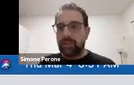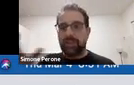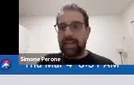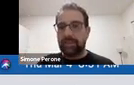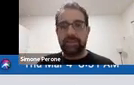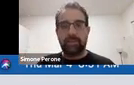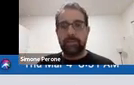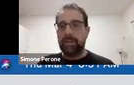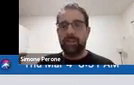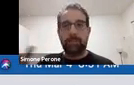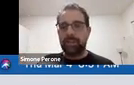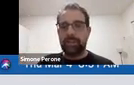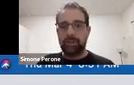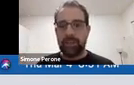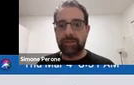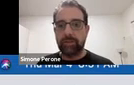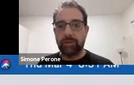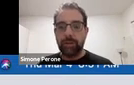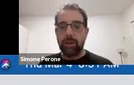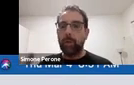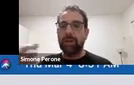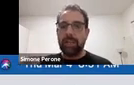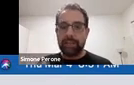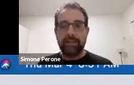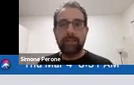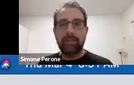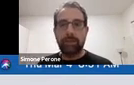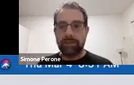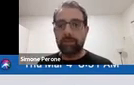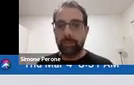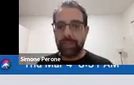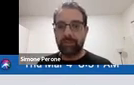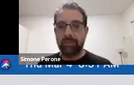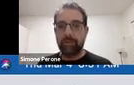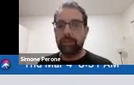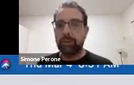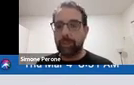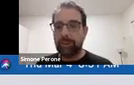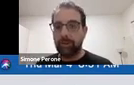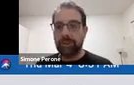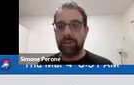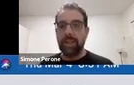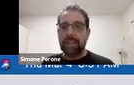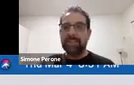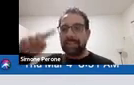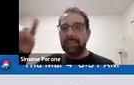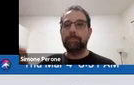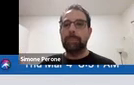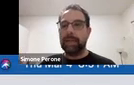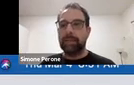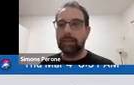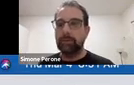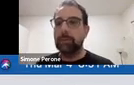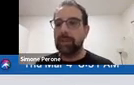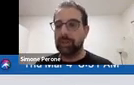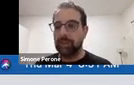change the text, change the positioning and so on. We collect those information from the human user and send it